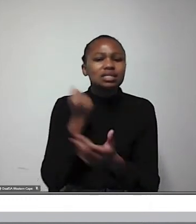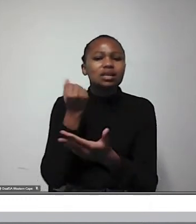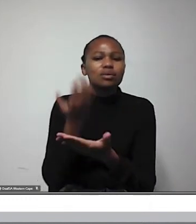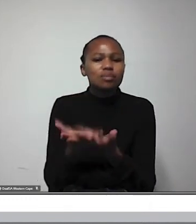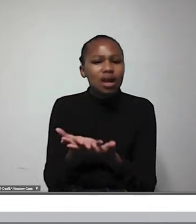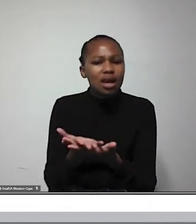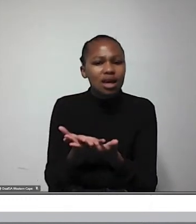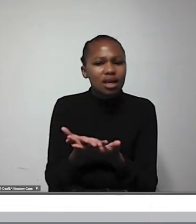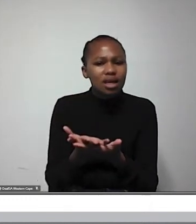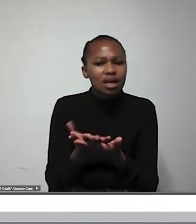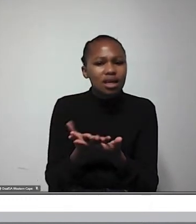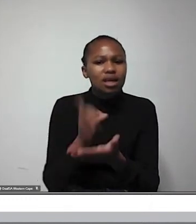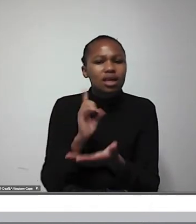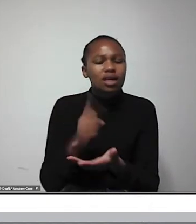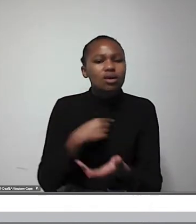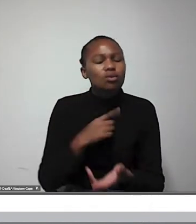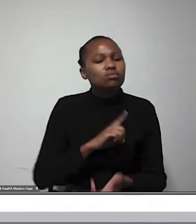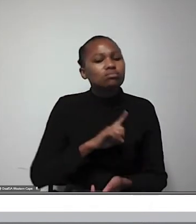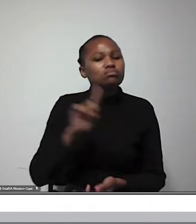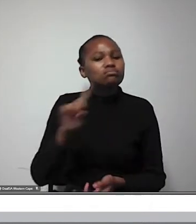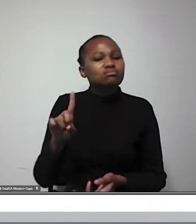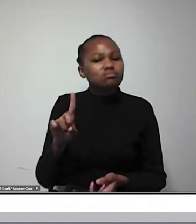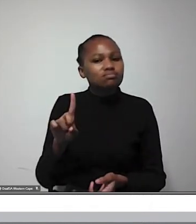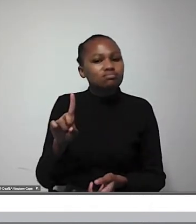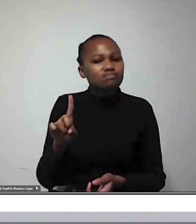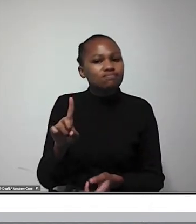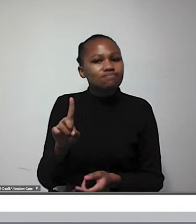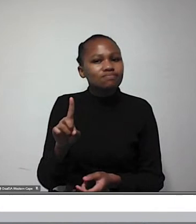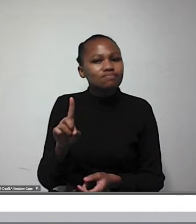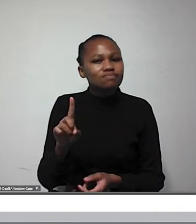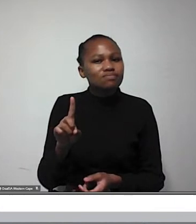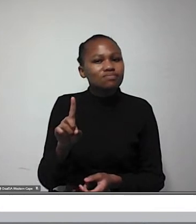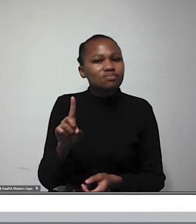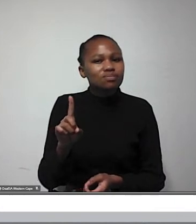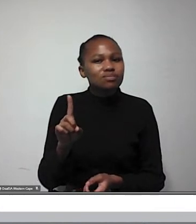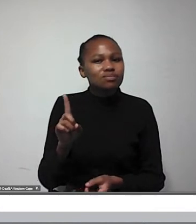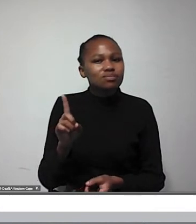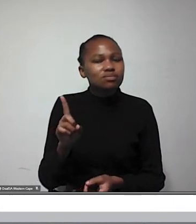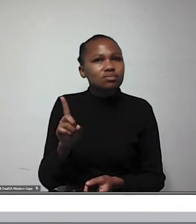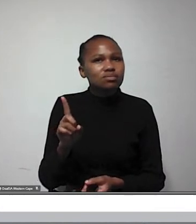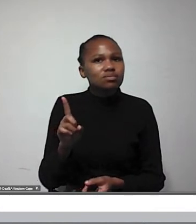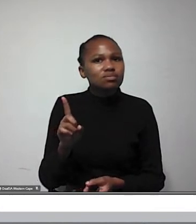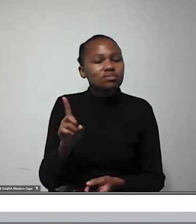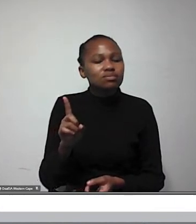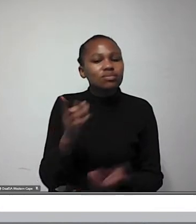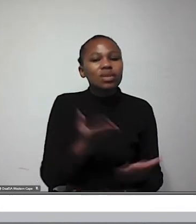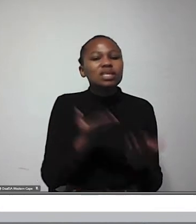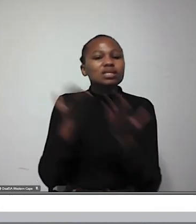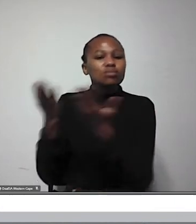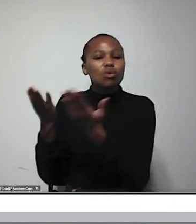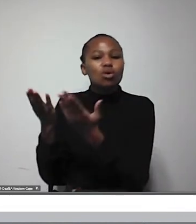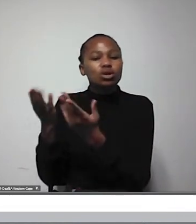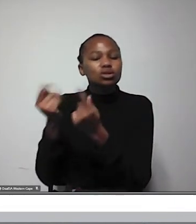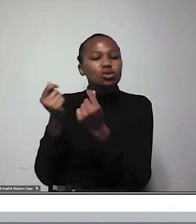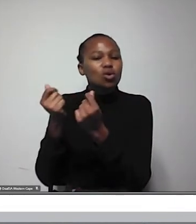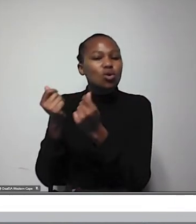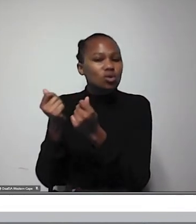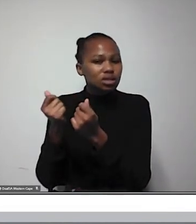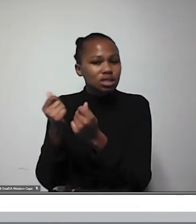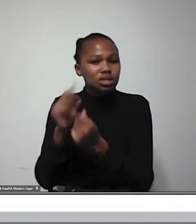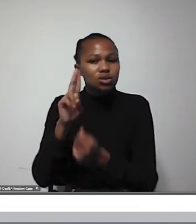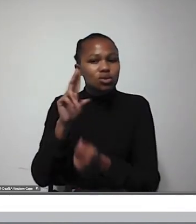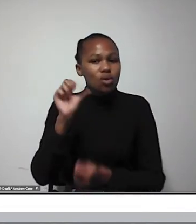be scrapped, and thirdly, what is the typical export costs to the